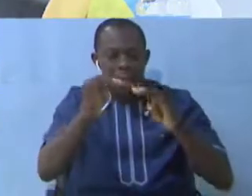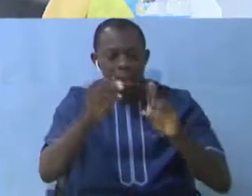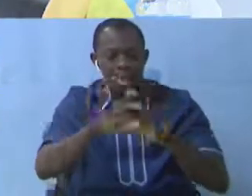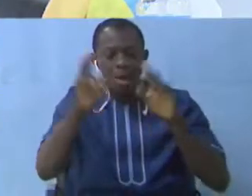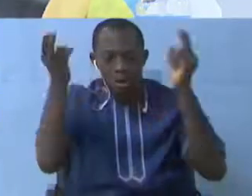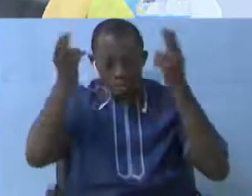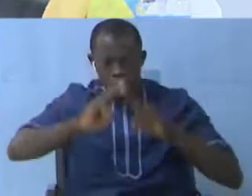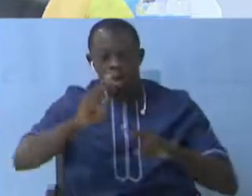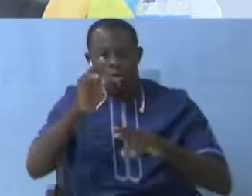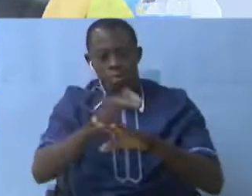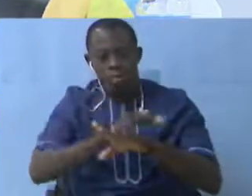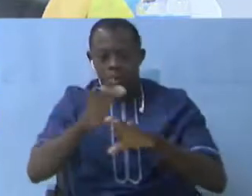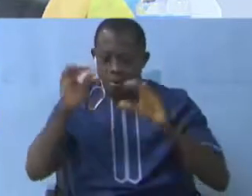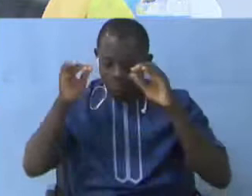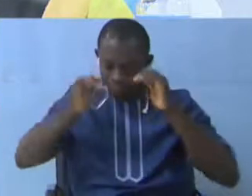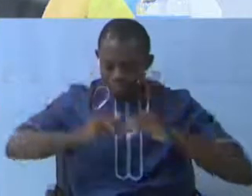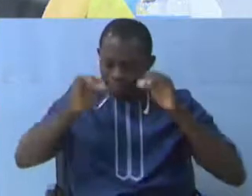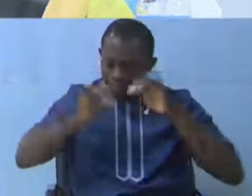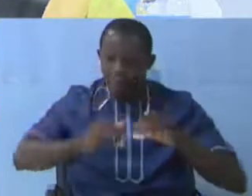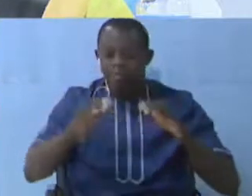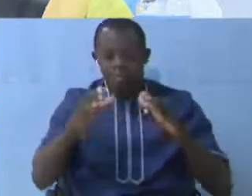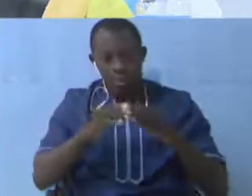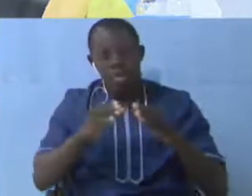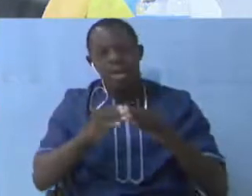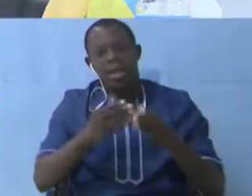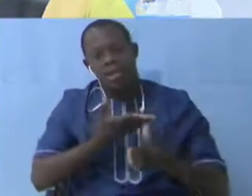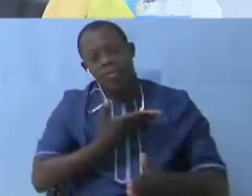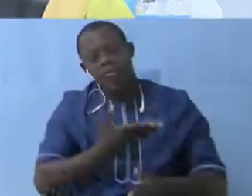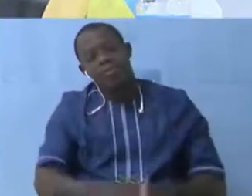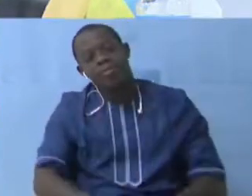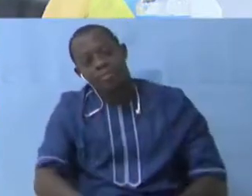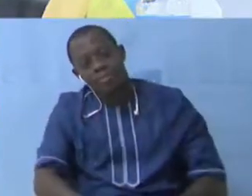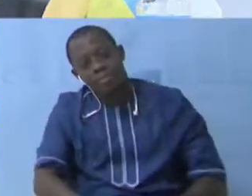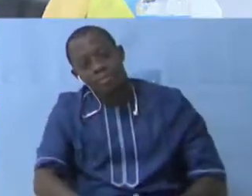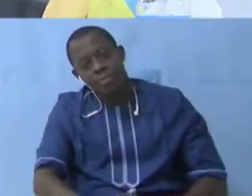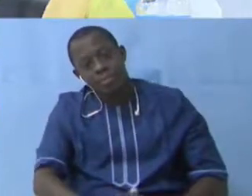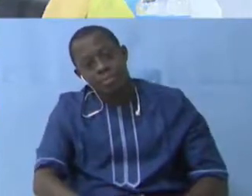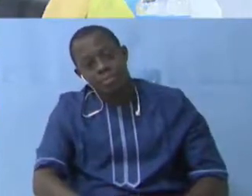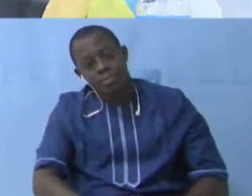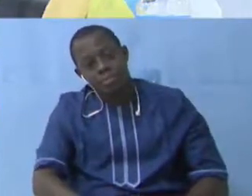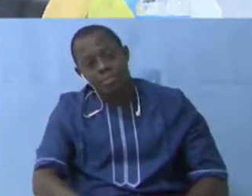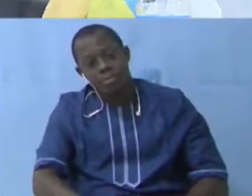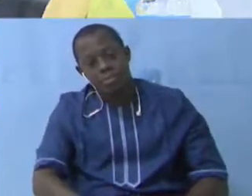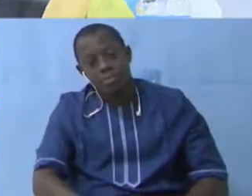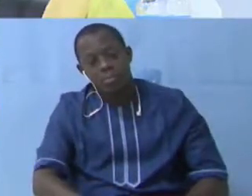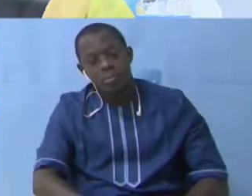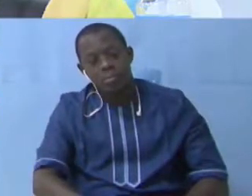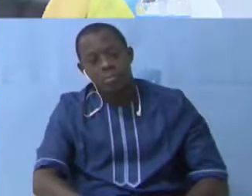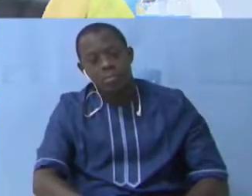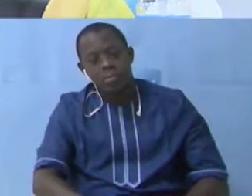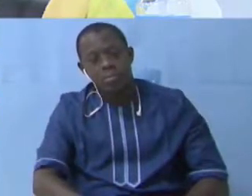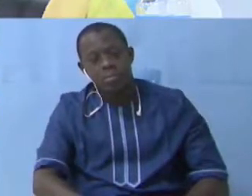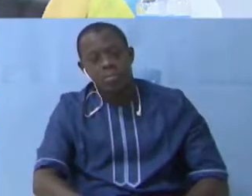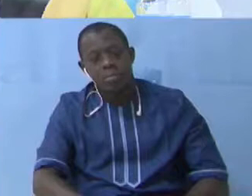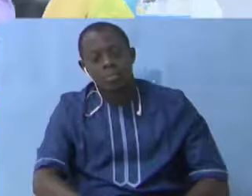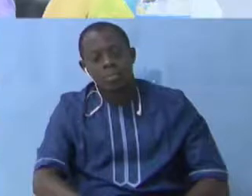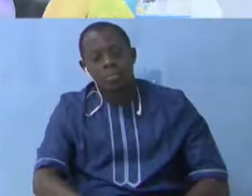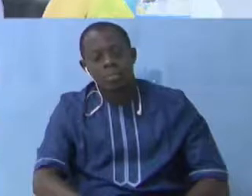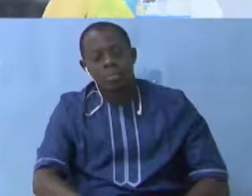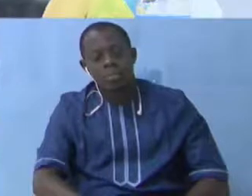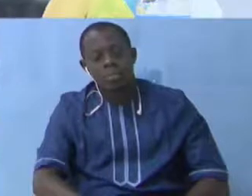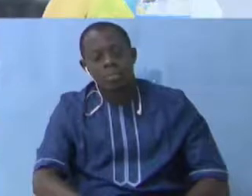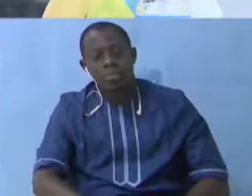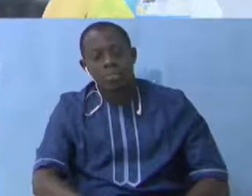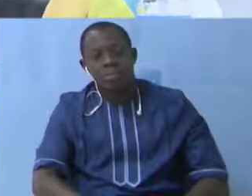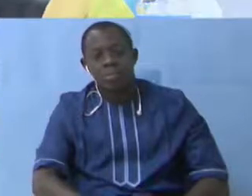xam ne moom lañ teg ci pencum bunti tasekaay xibaar yi. And the need to overhaul some of the legislations also